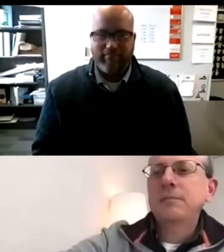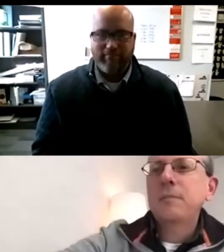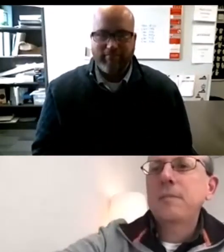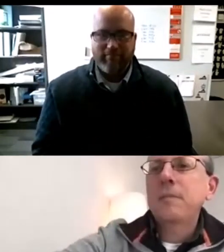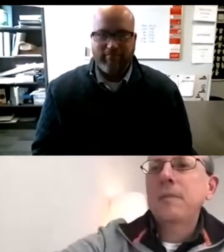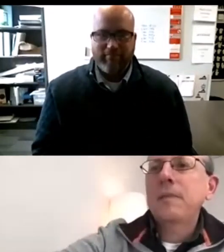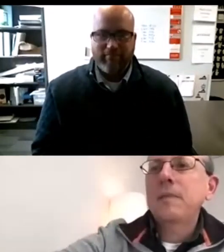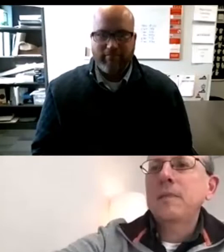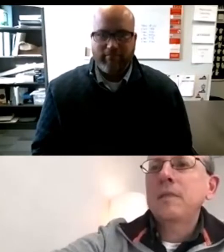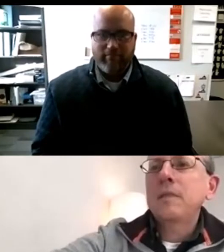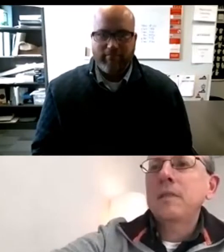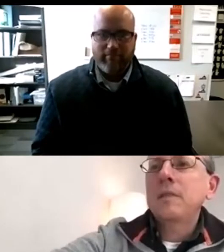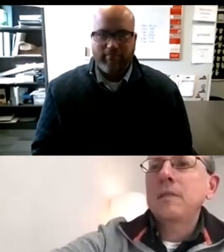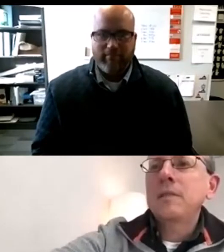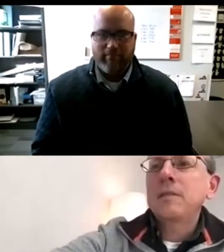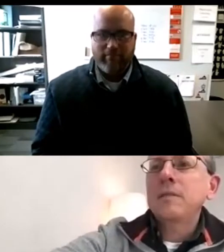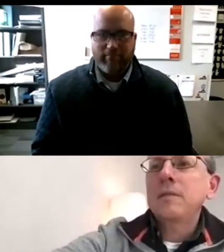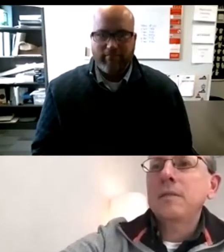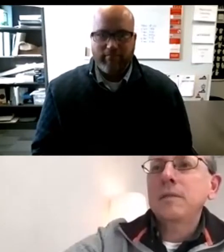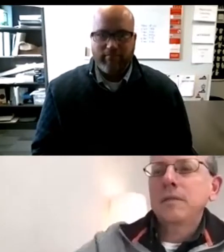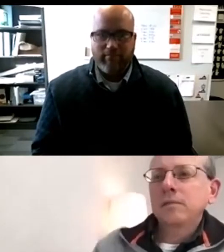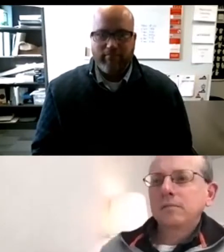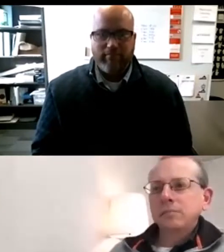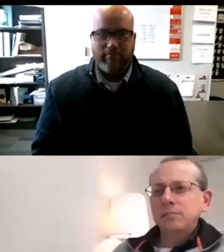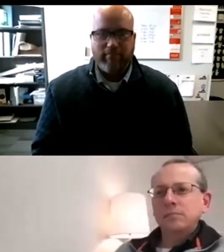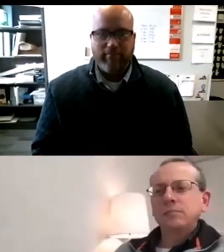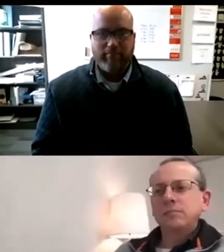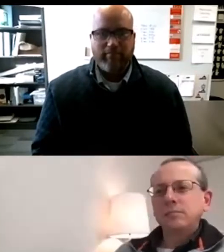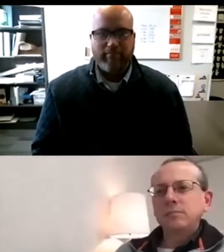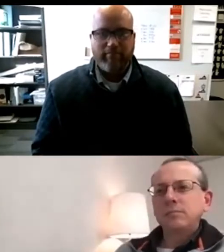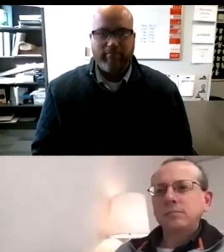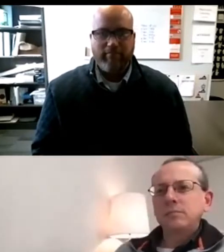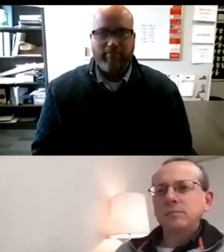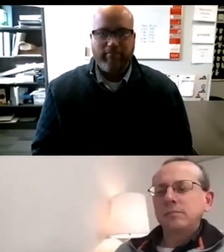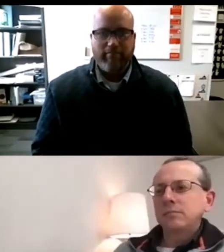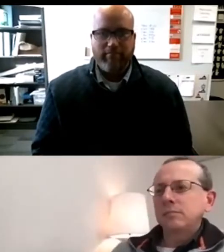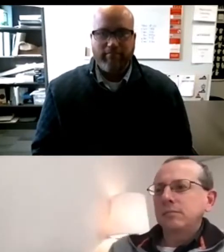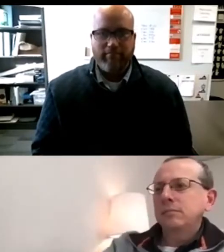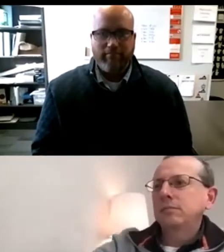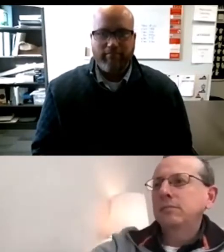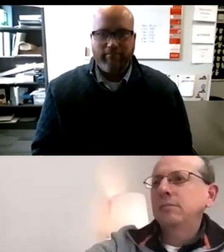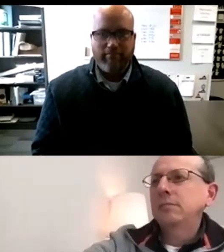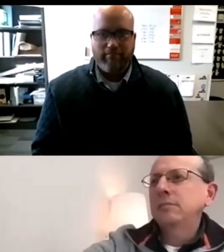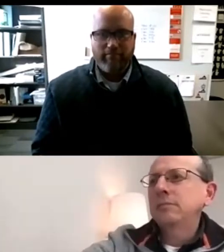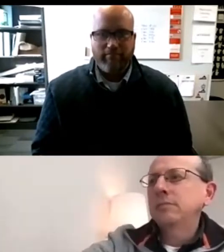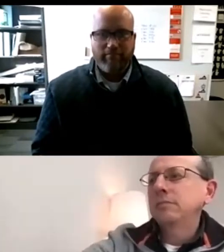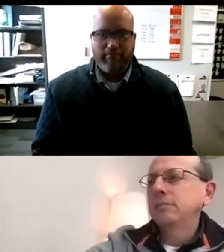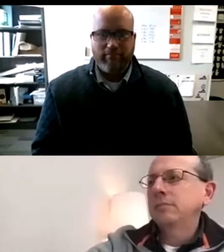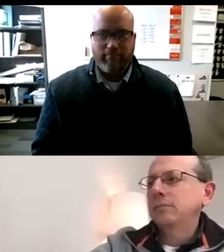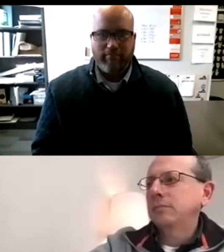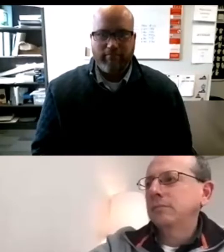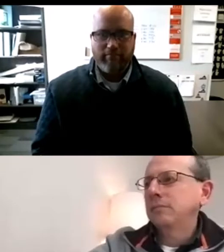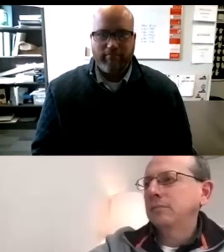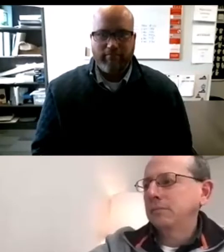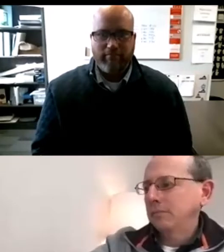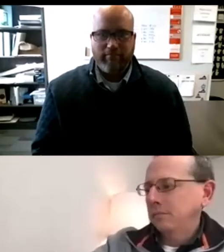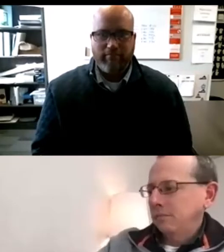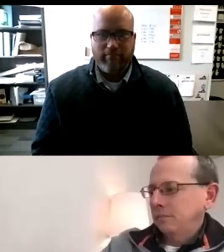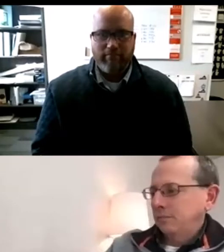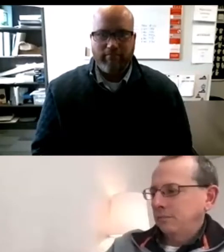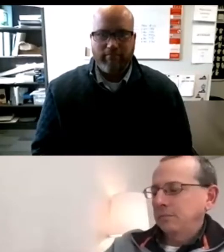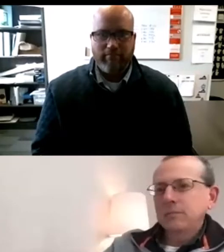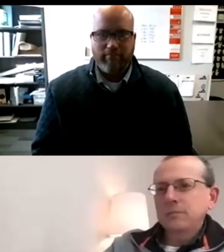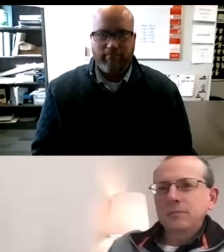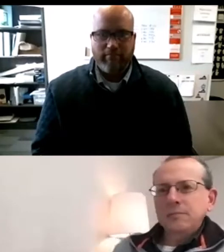a ustedes por unirnos en mirar este mensaje. Me llamo Katie Hedrick y voy a presentar en español la